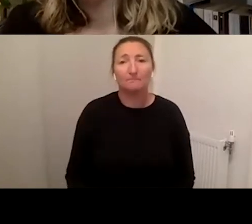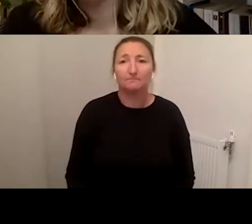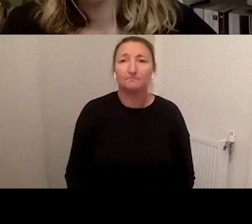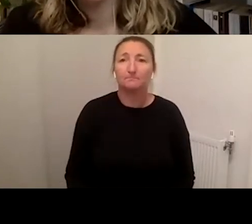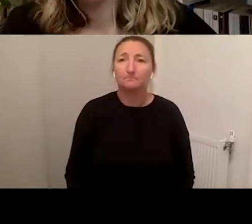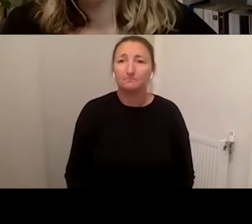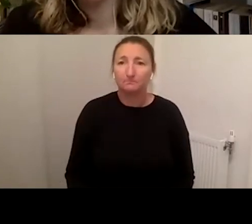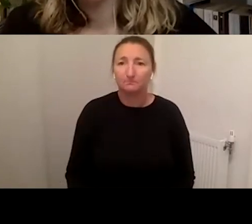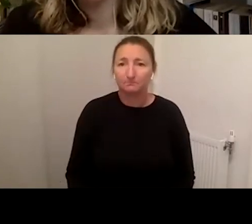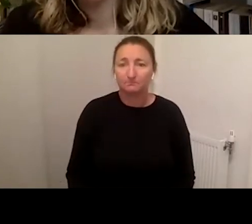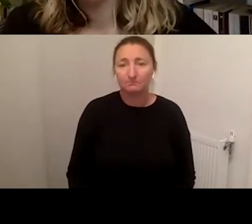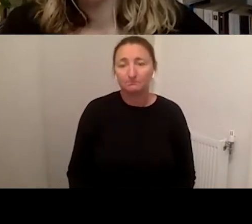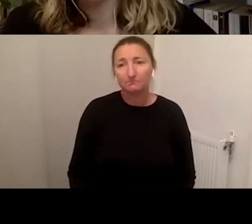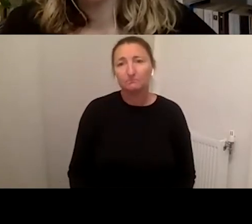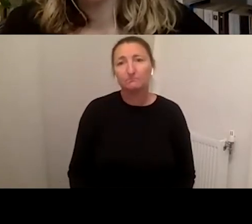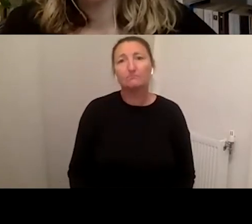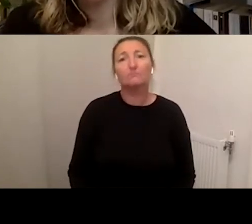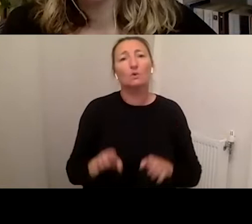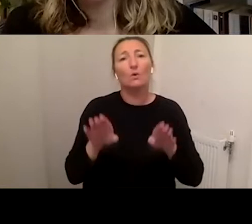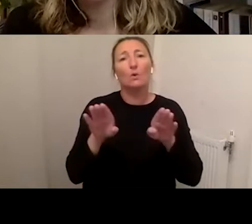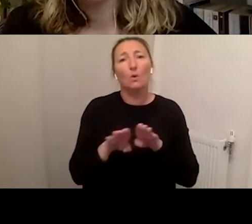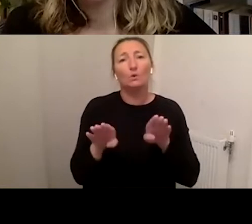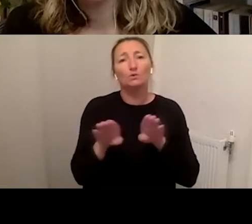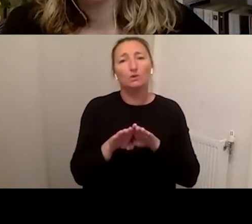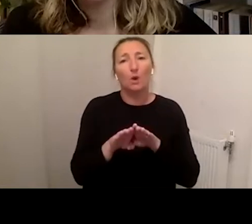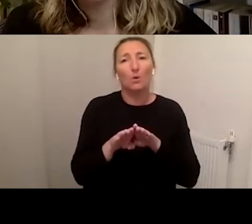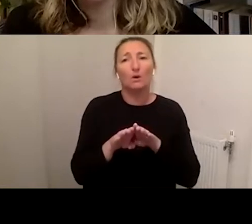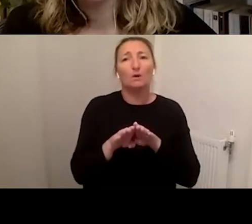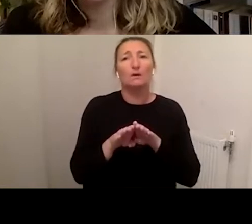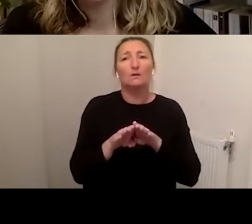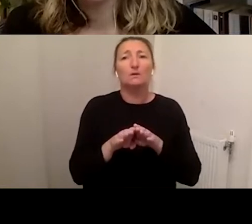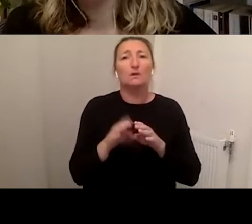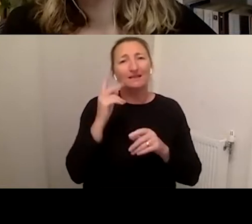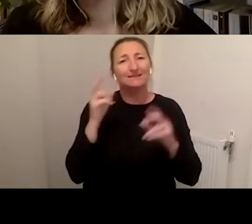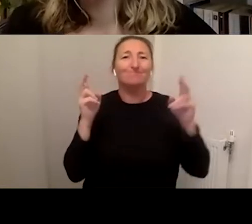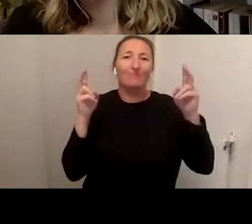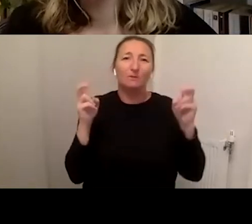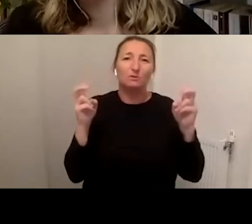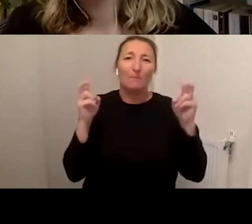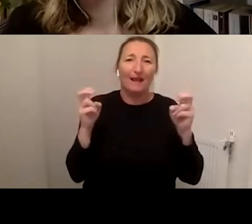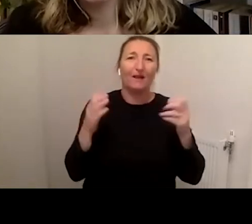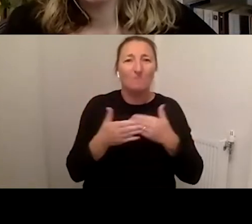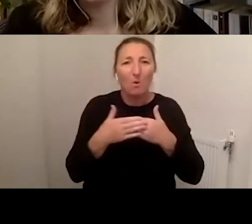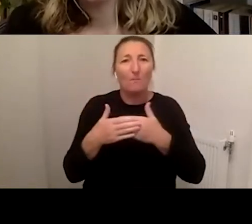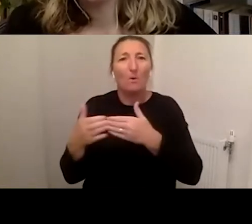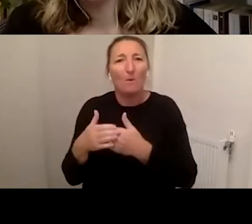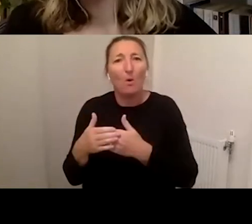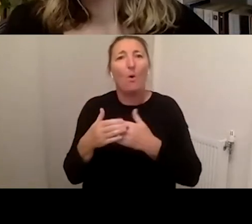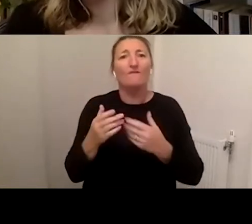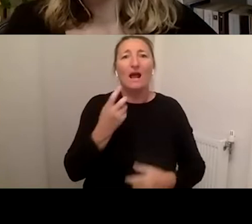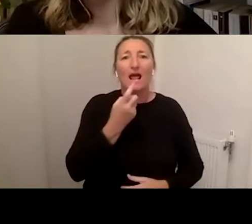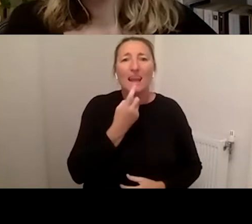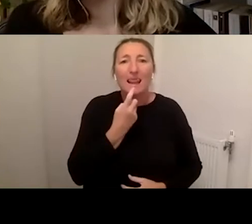What is also, so district heating is more and more the topic, and also electrical car sharing, for